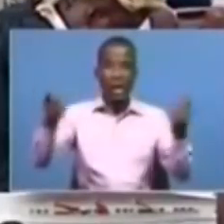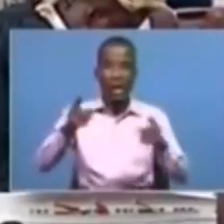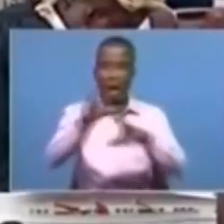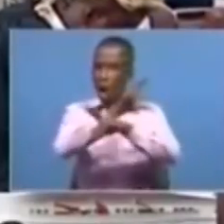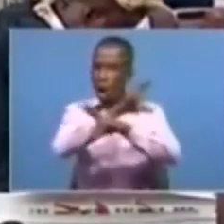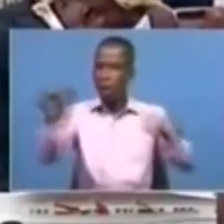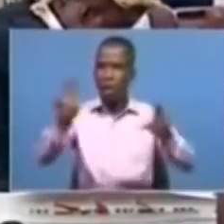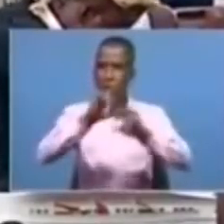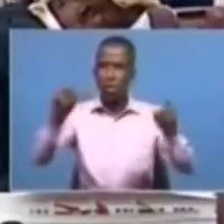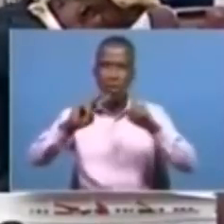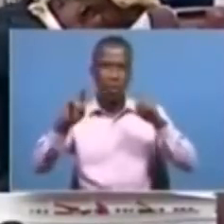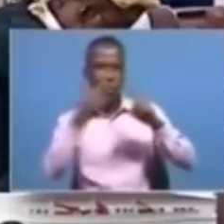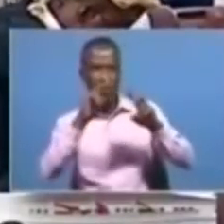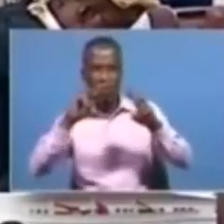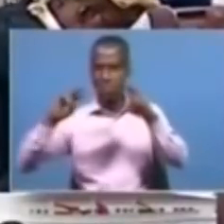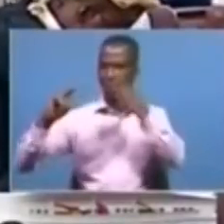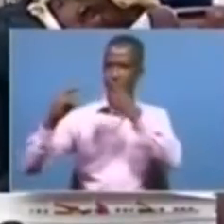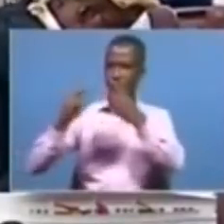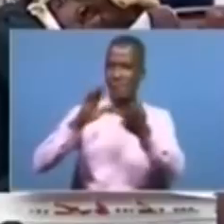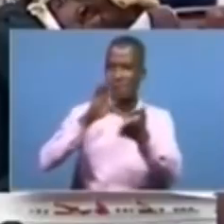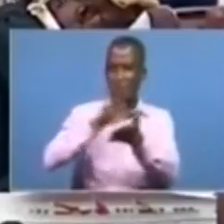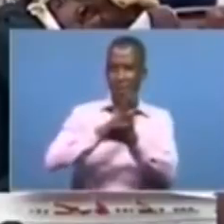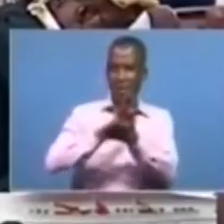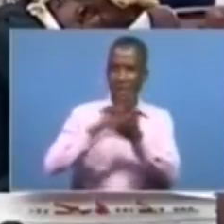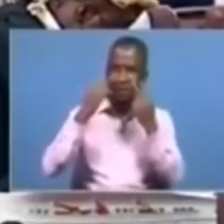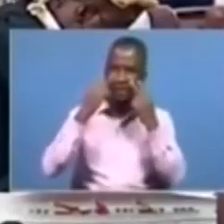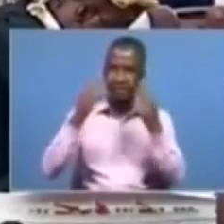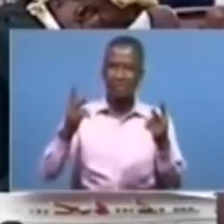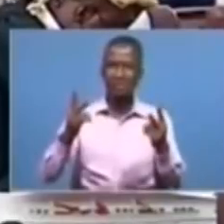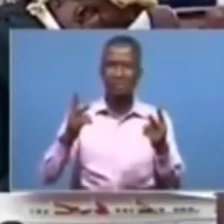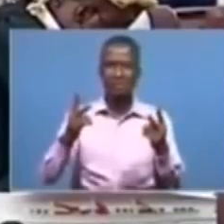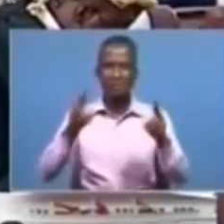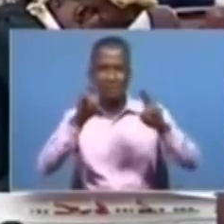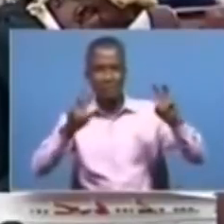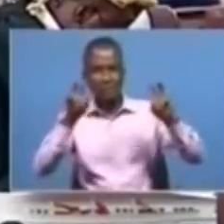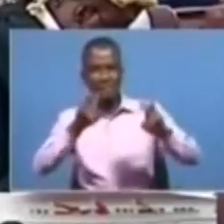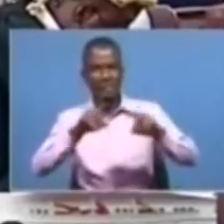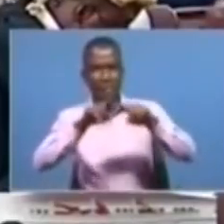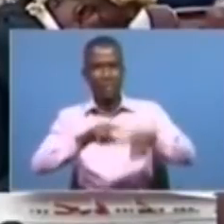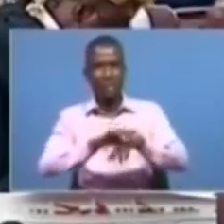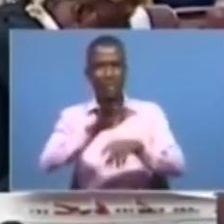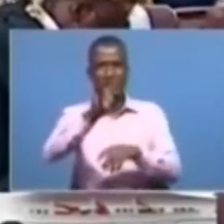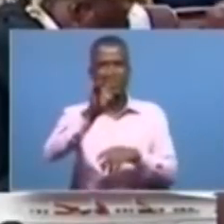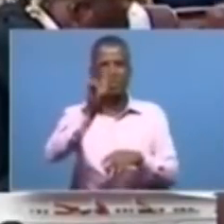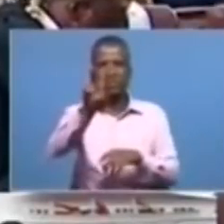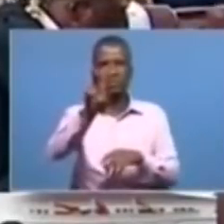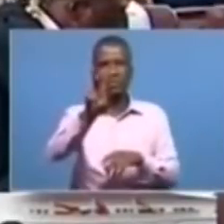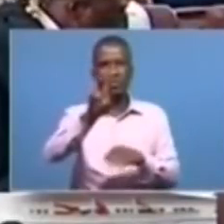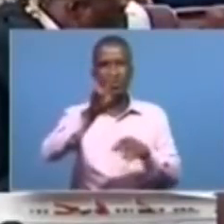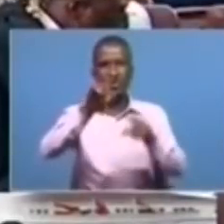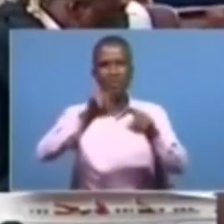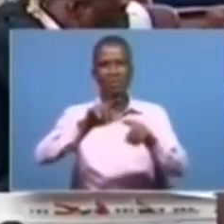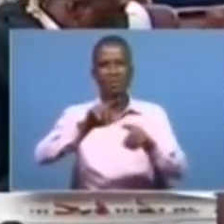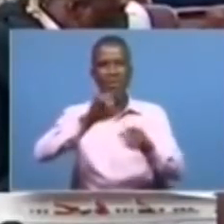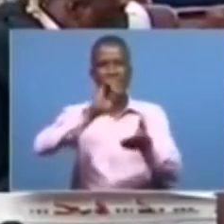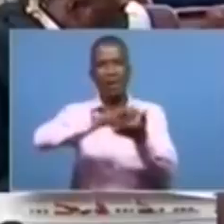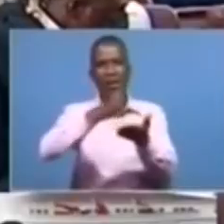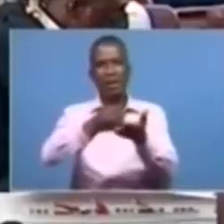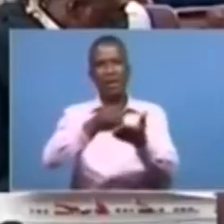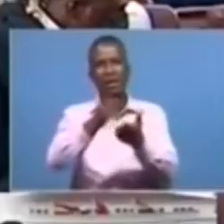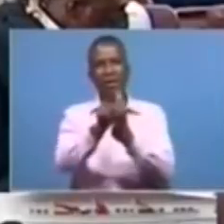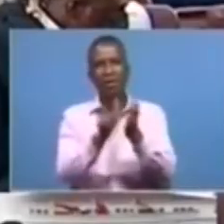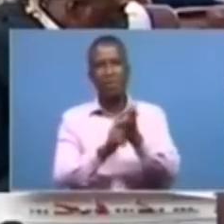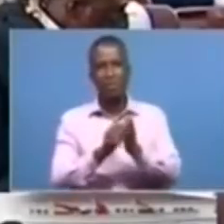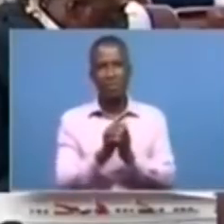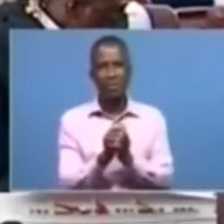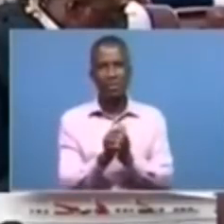no reference whatsoever to section 72 of the Evidence Act. Instead, there's a reference to